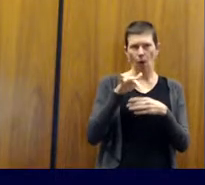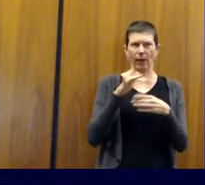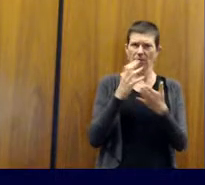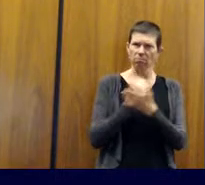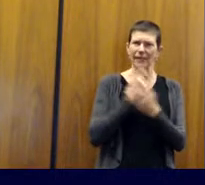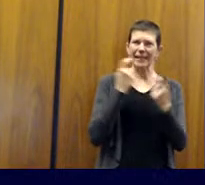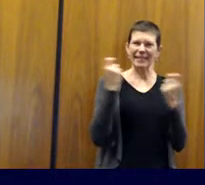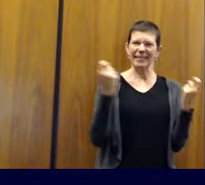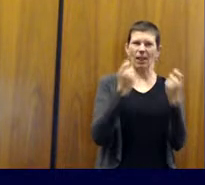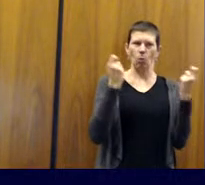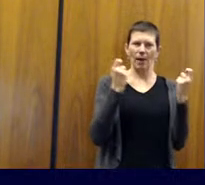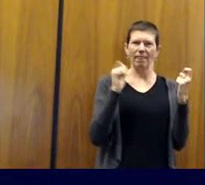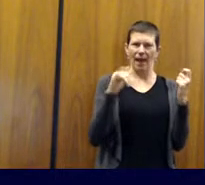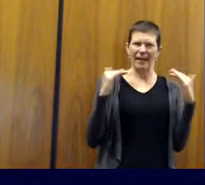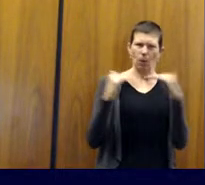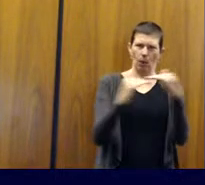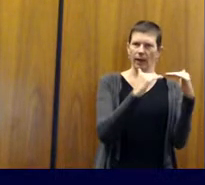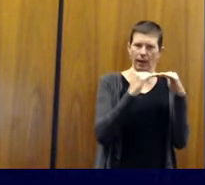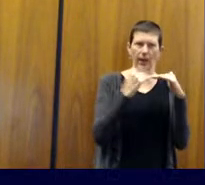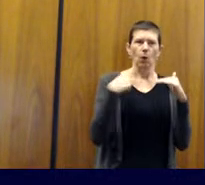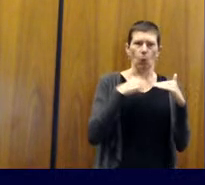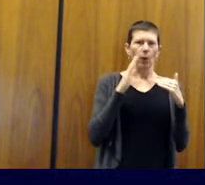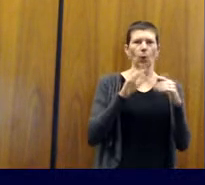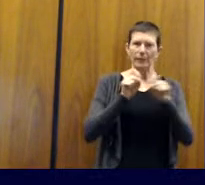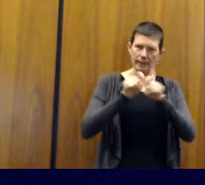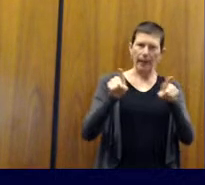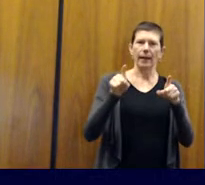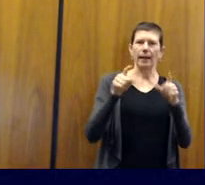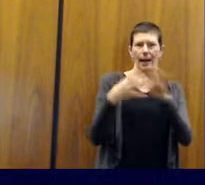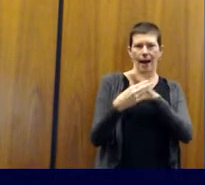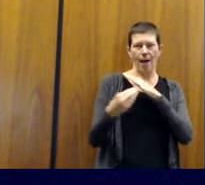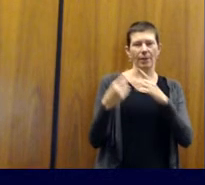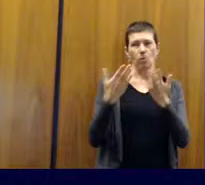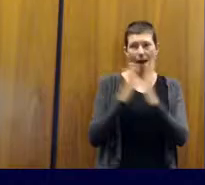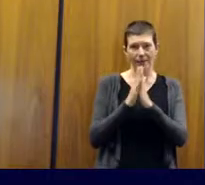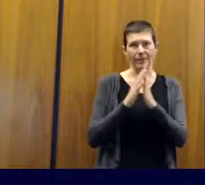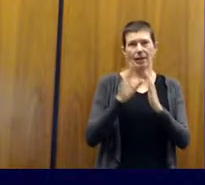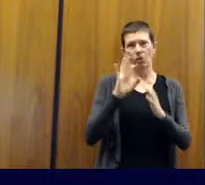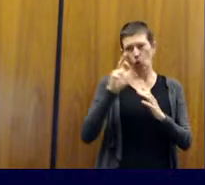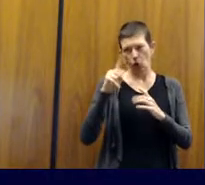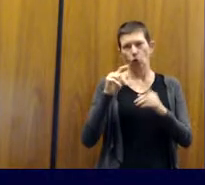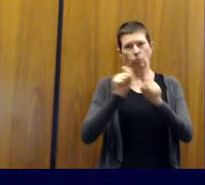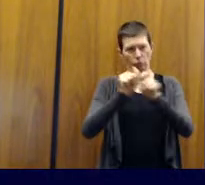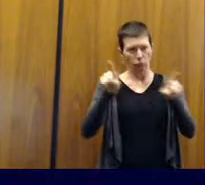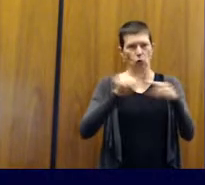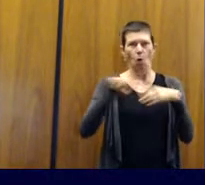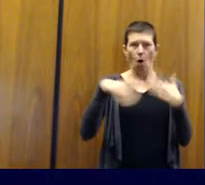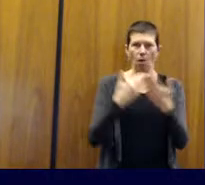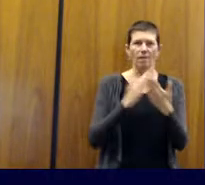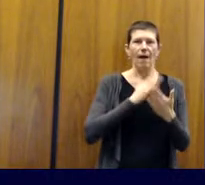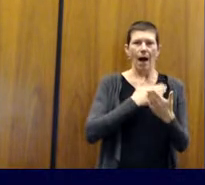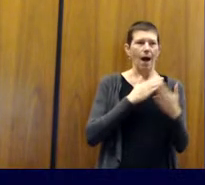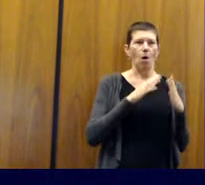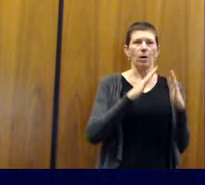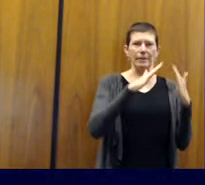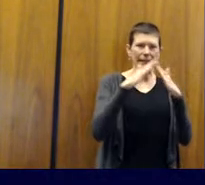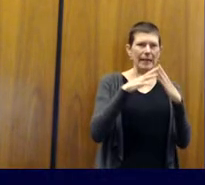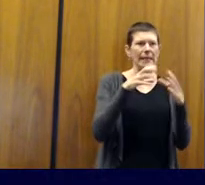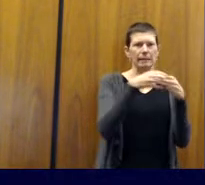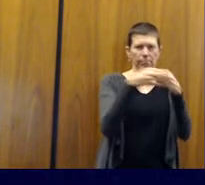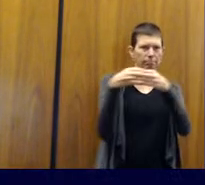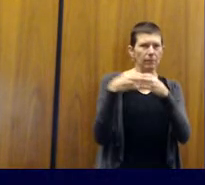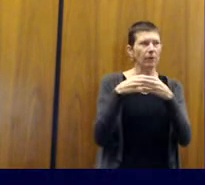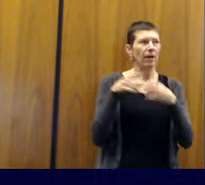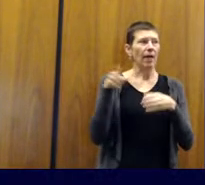it equally, and that we were going to send a copy asking the clerk to send a copy to all of our municipalities. So they